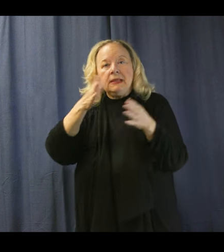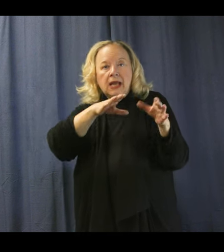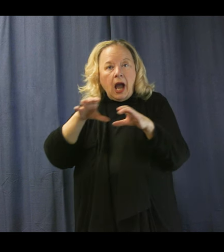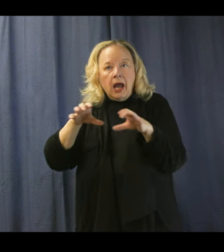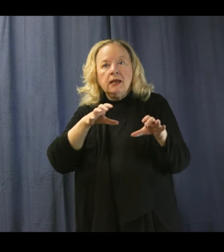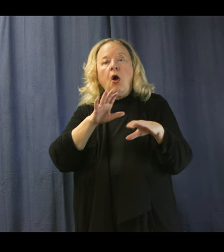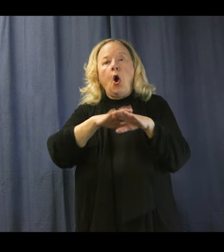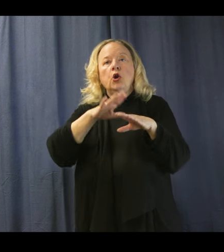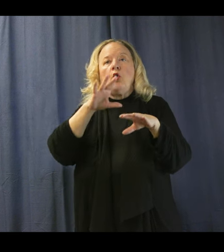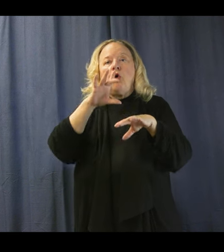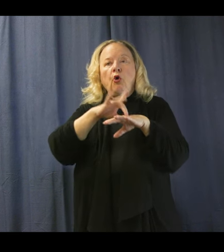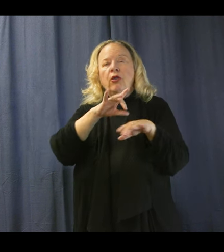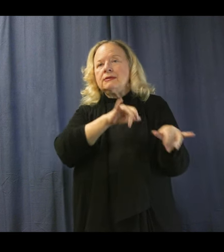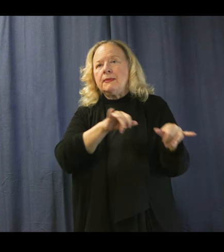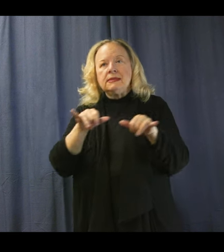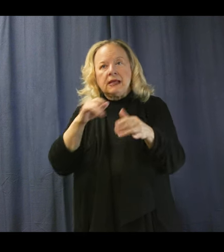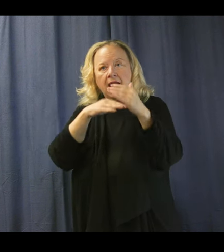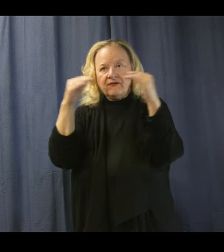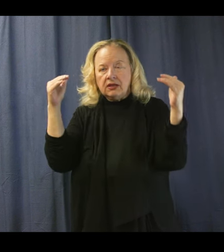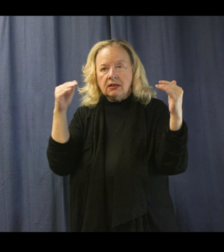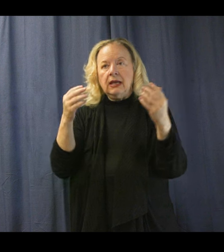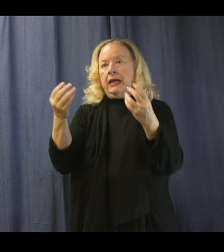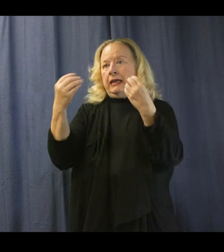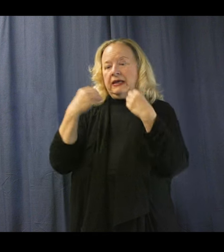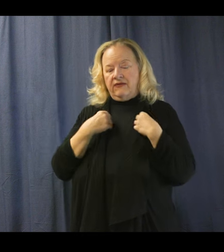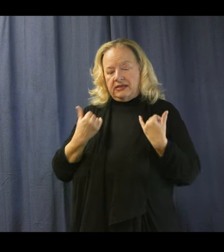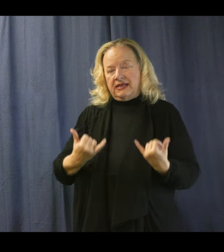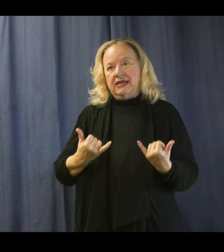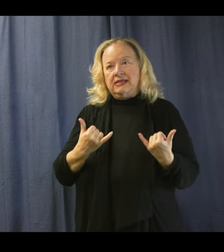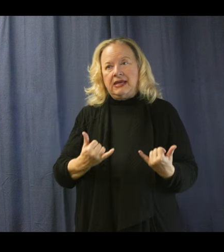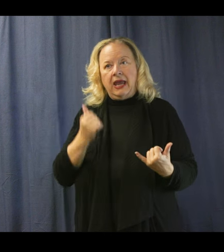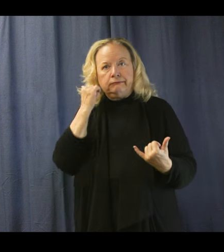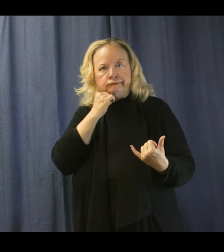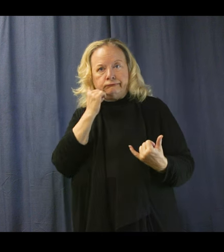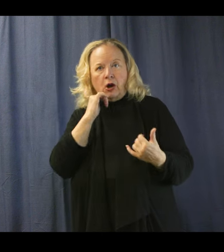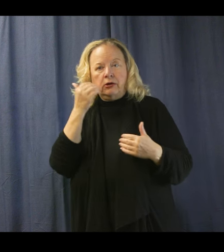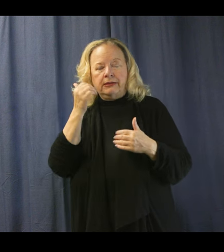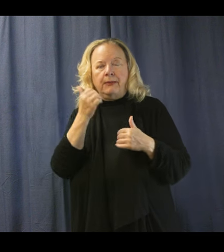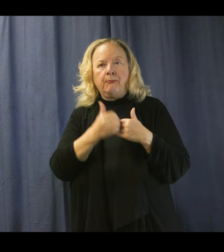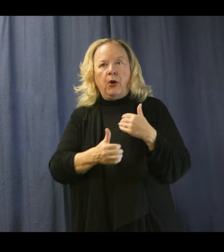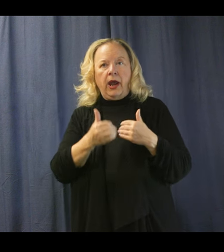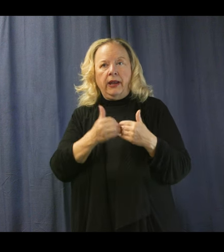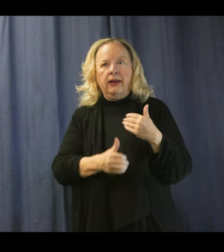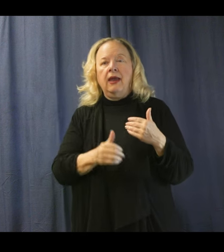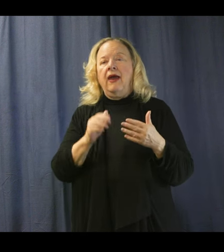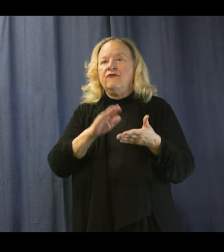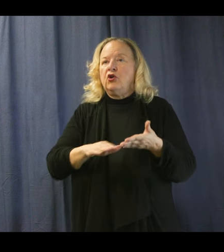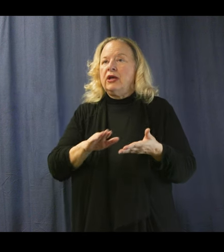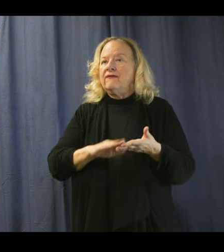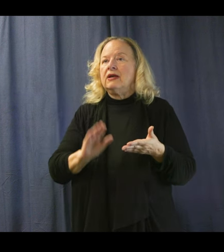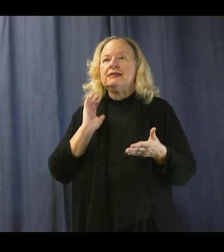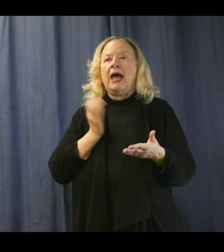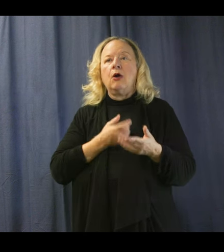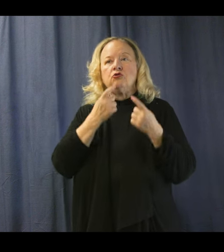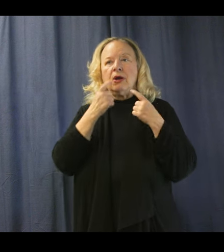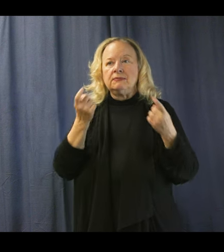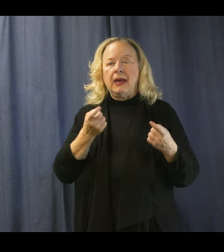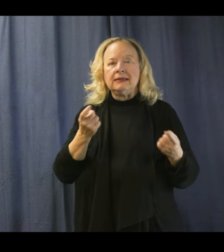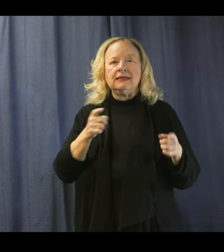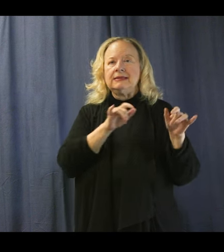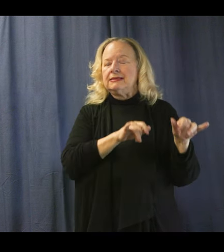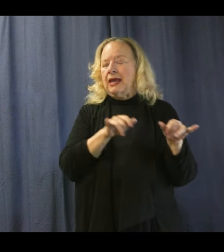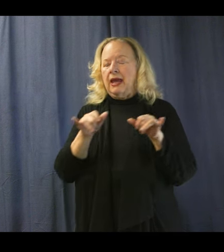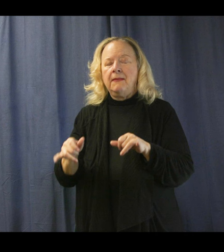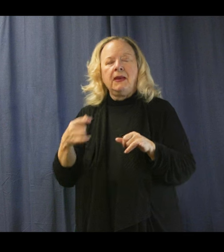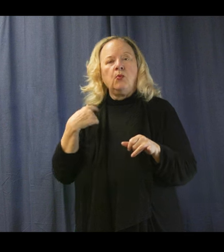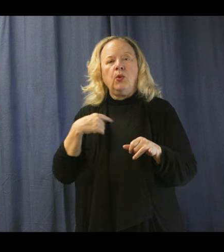on earth as it is in heaven. Give us this day our daily bread, and forgive us our trespasses